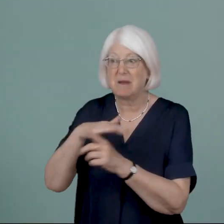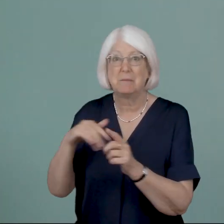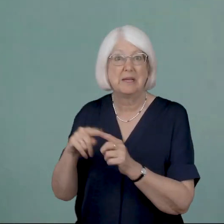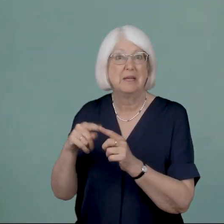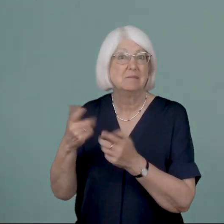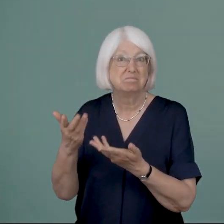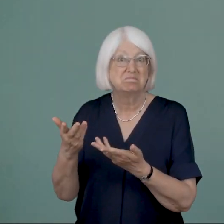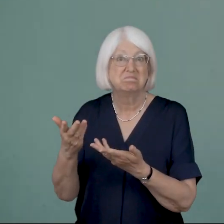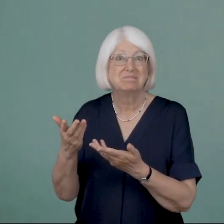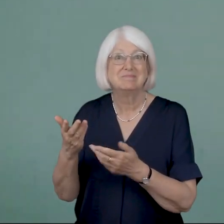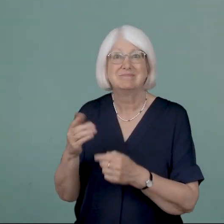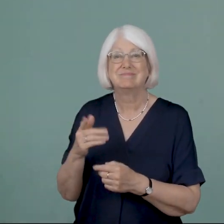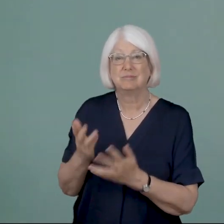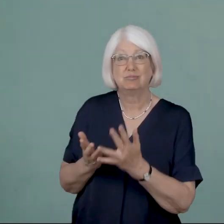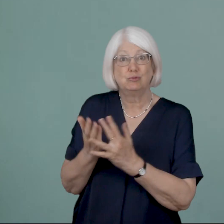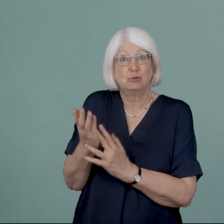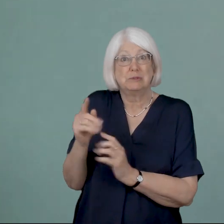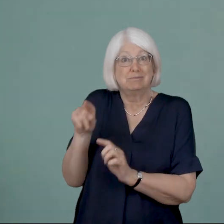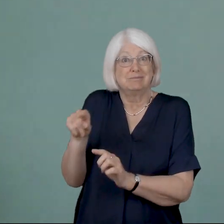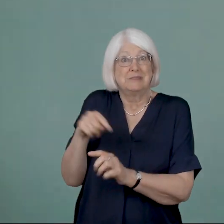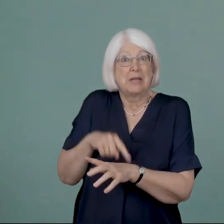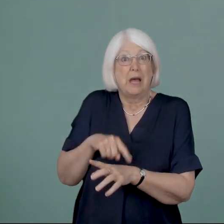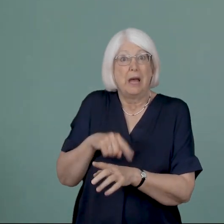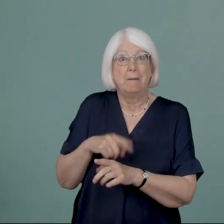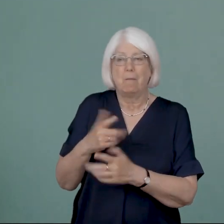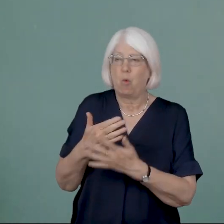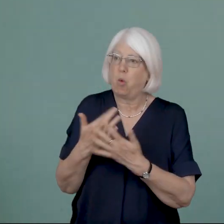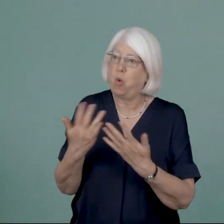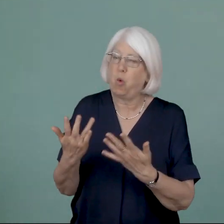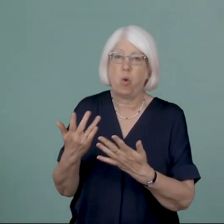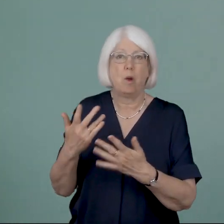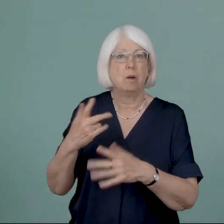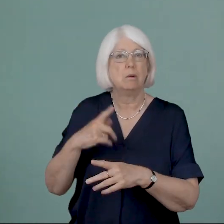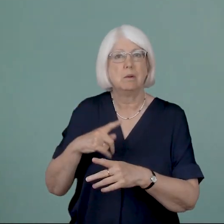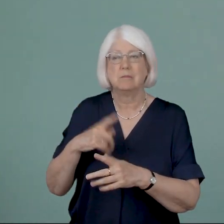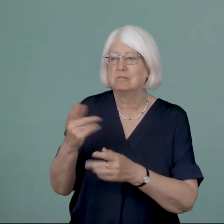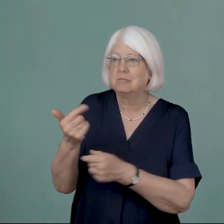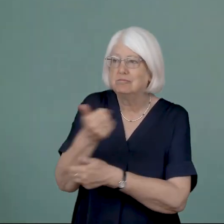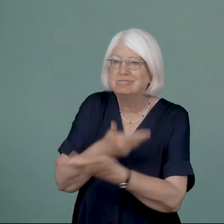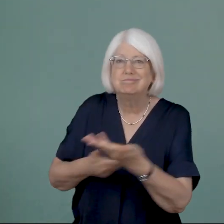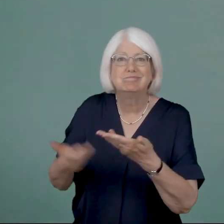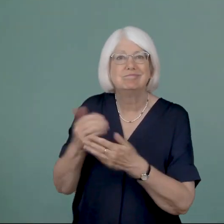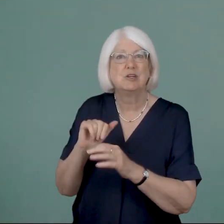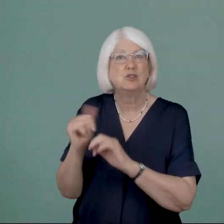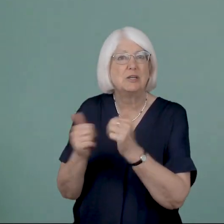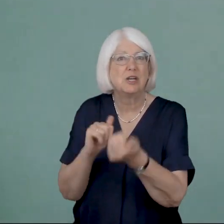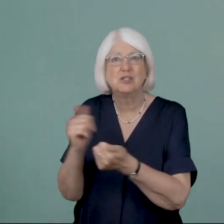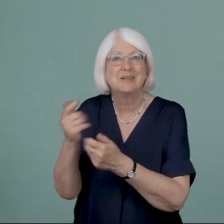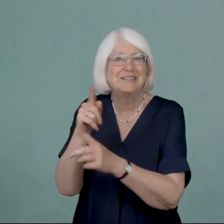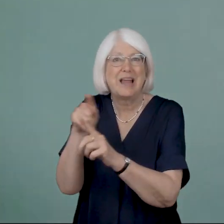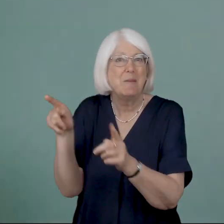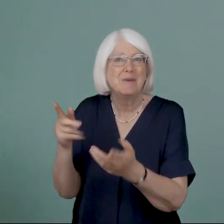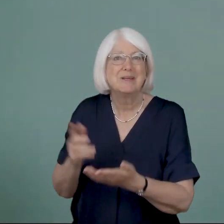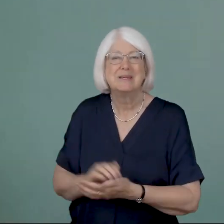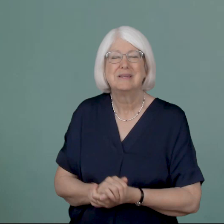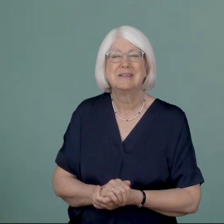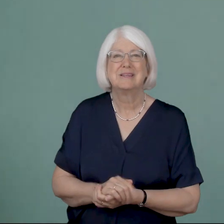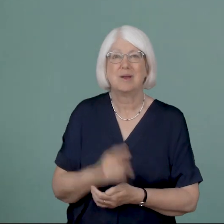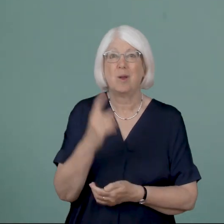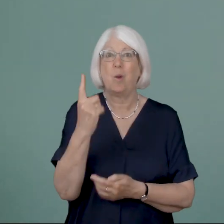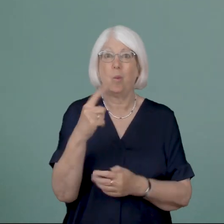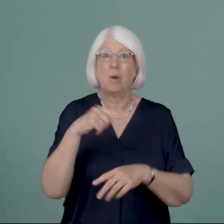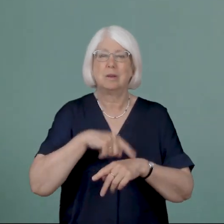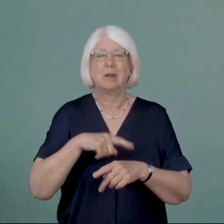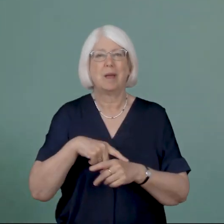my family. And so it was during this time that we would spend many times chatting with neighbours. And there was one particular time when having beers